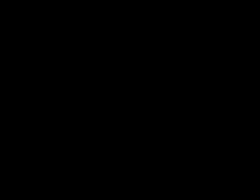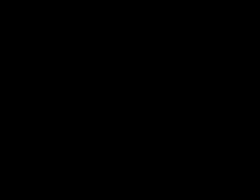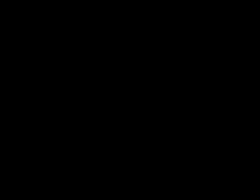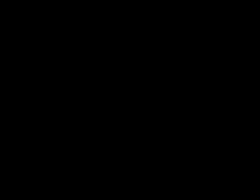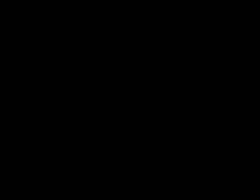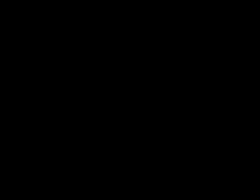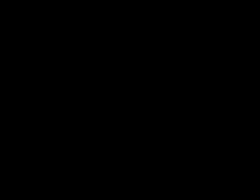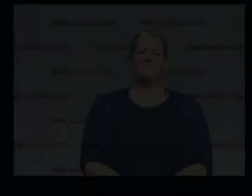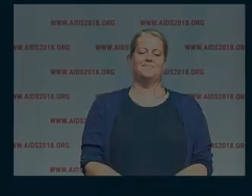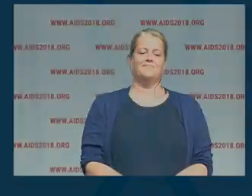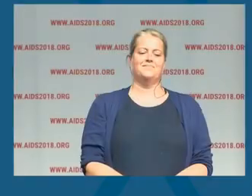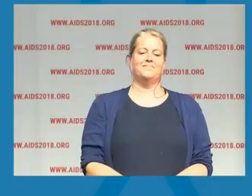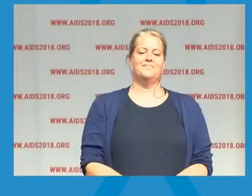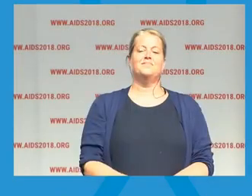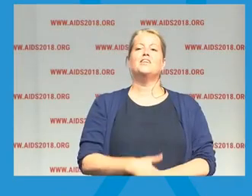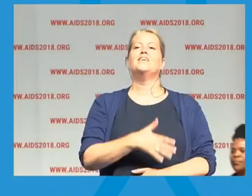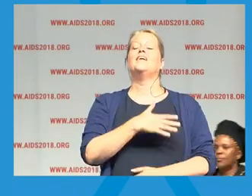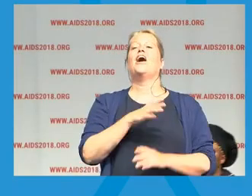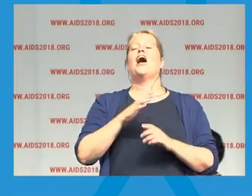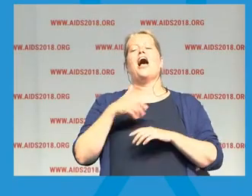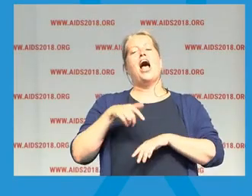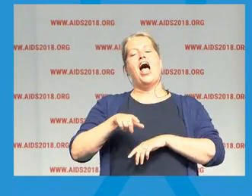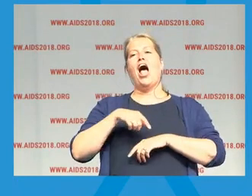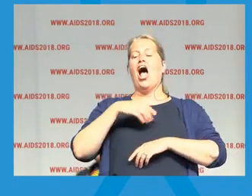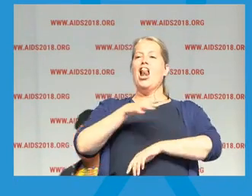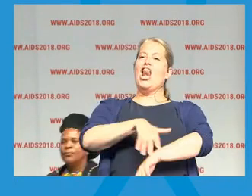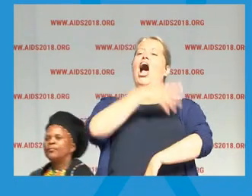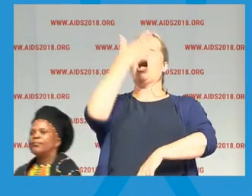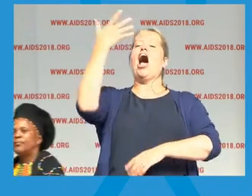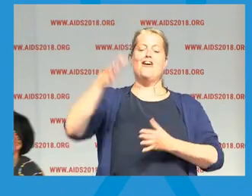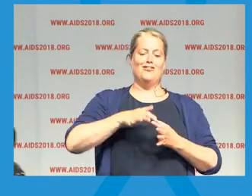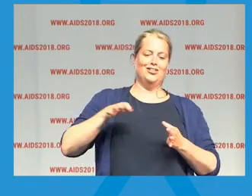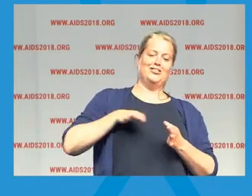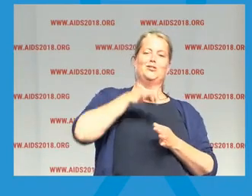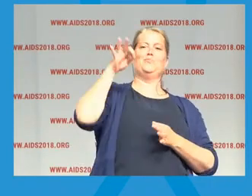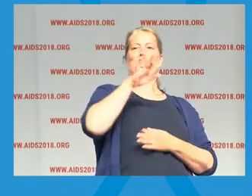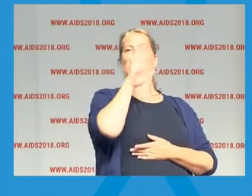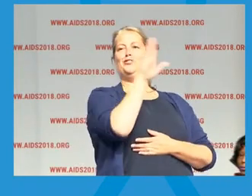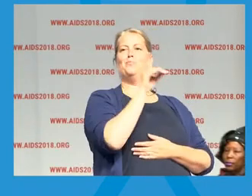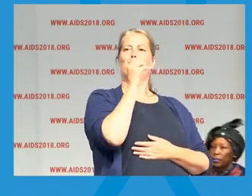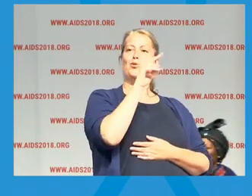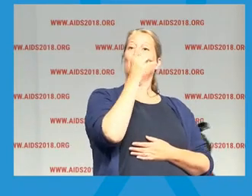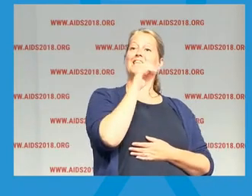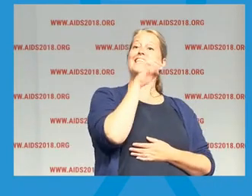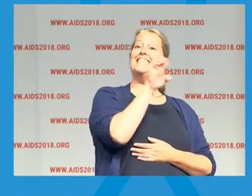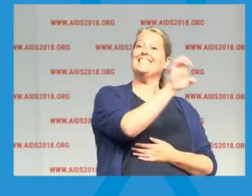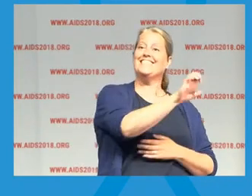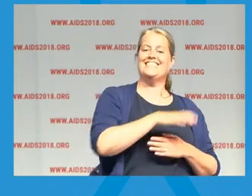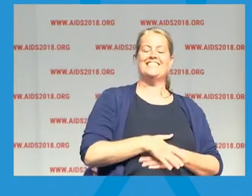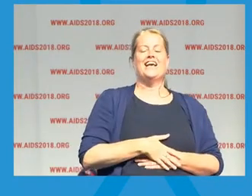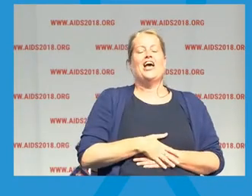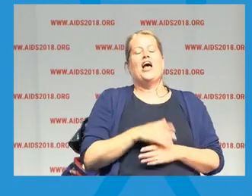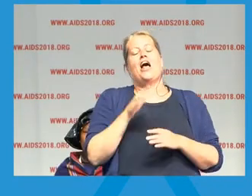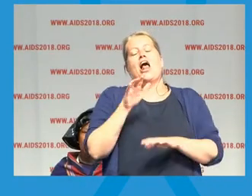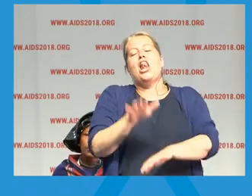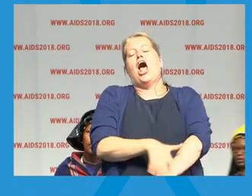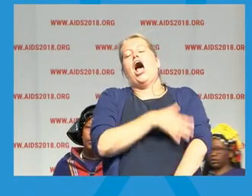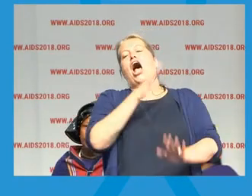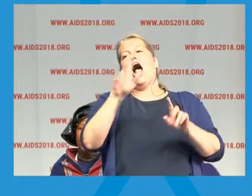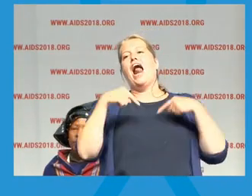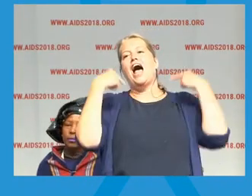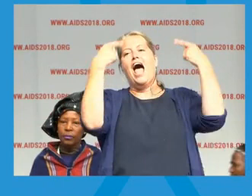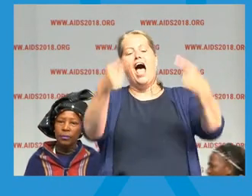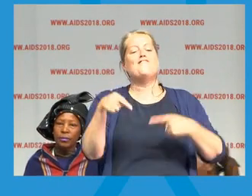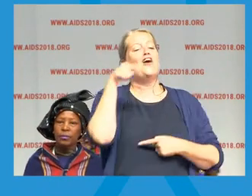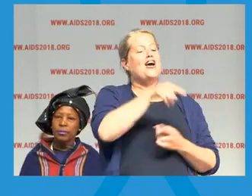Amandla, long live the spirit of Prudence Mabele, long live. Long live the undying spirit of